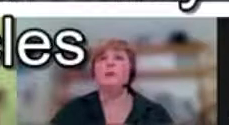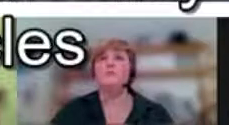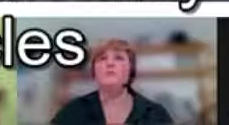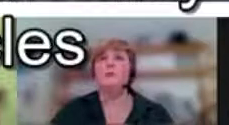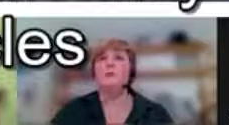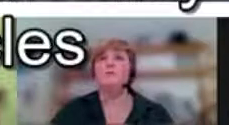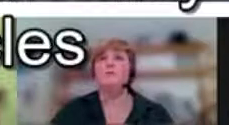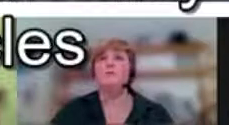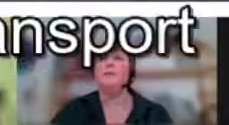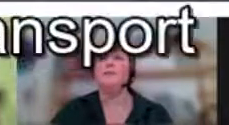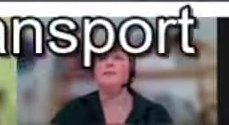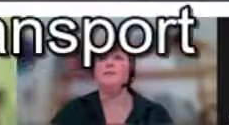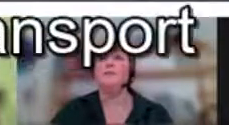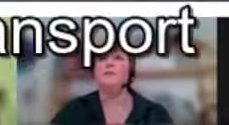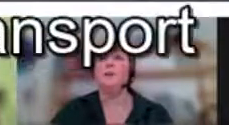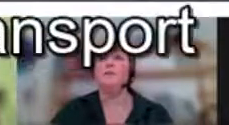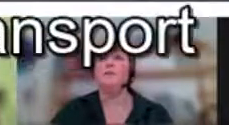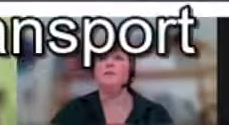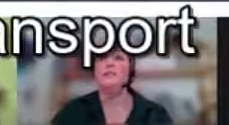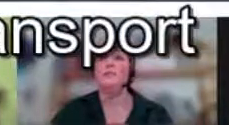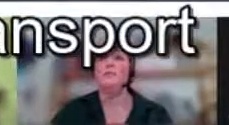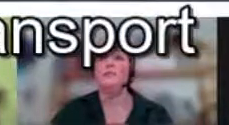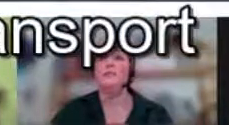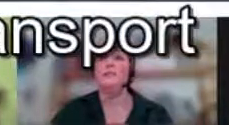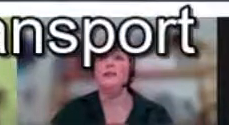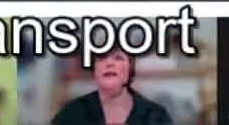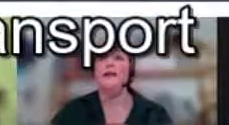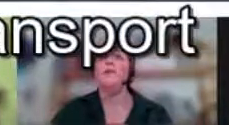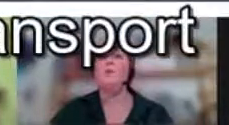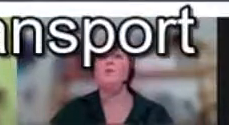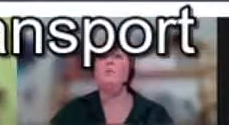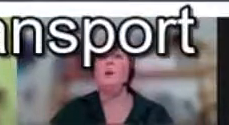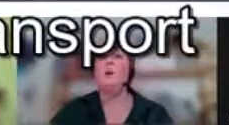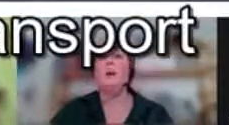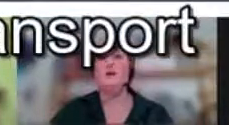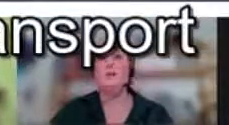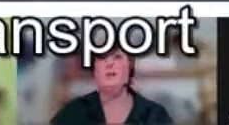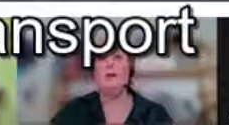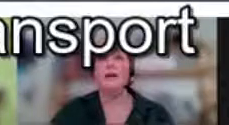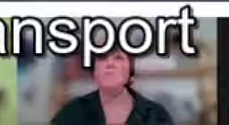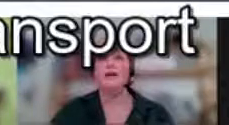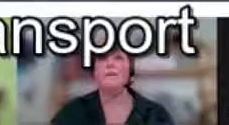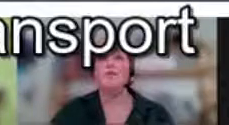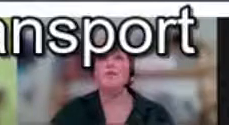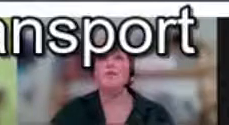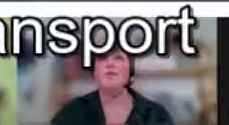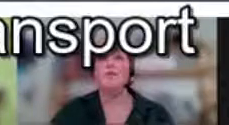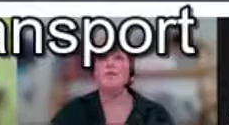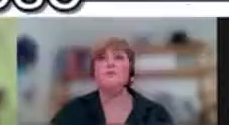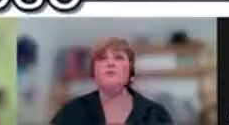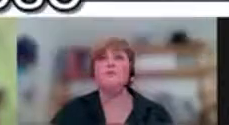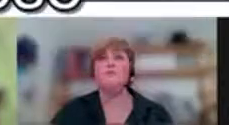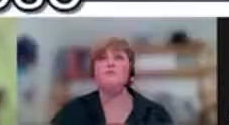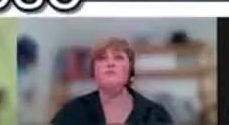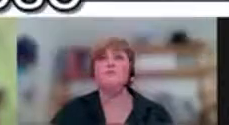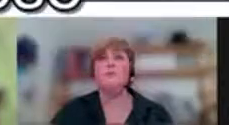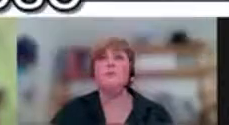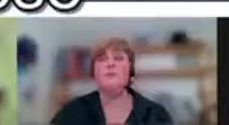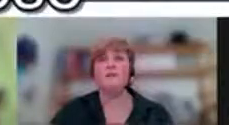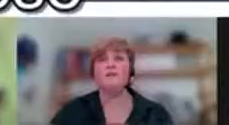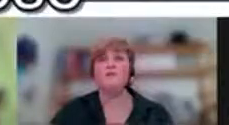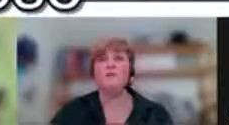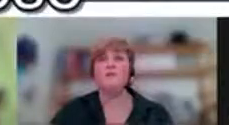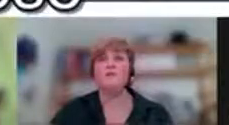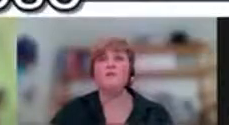number of construction vehicles using the existing roads near to the project, and we would promote car sharing and public transport to reduce the number of